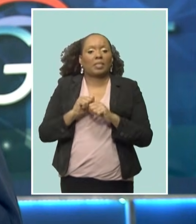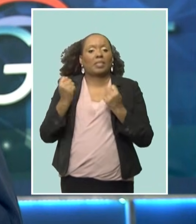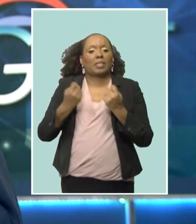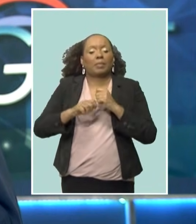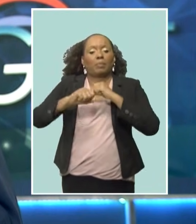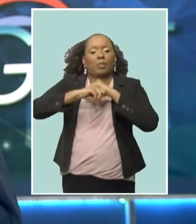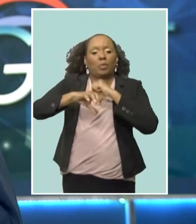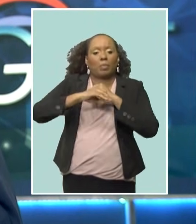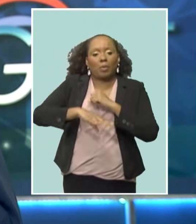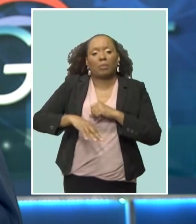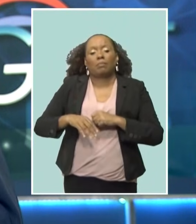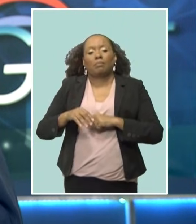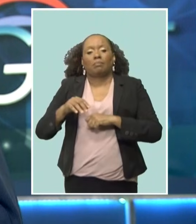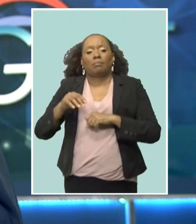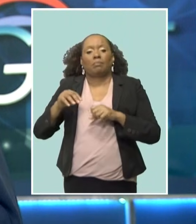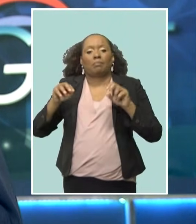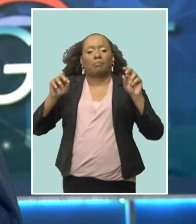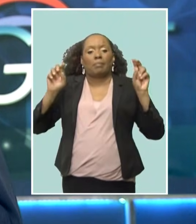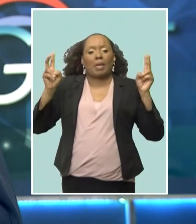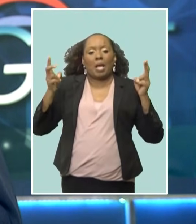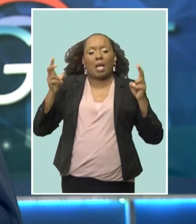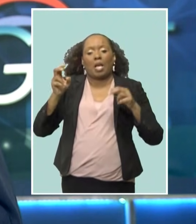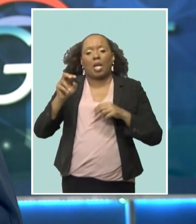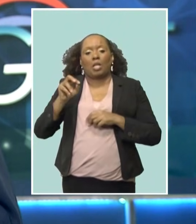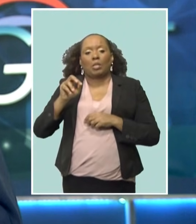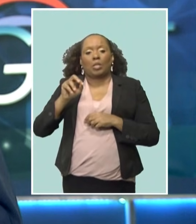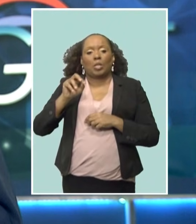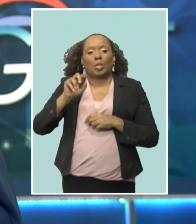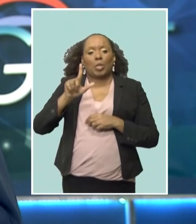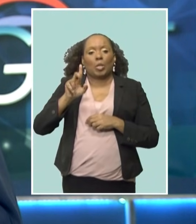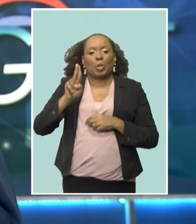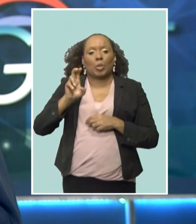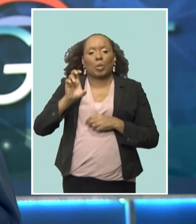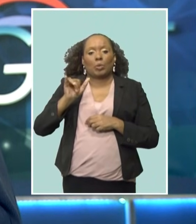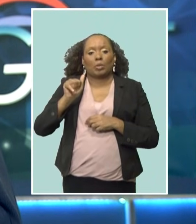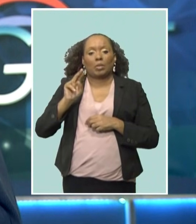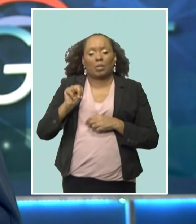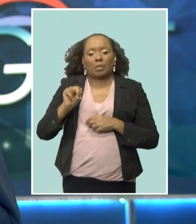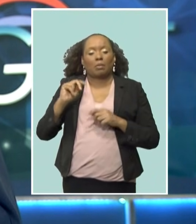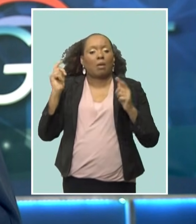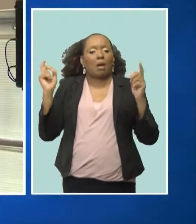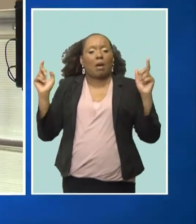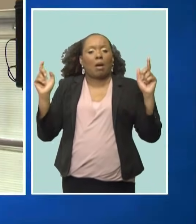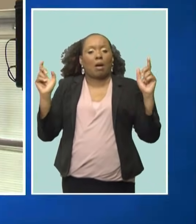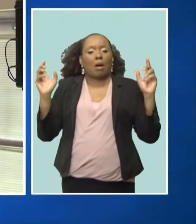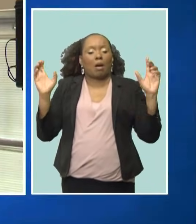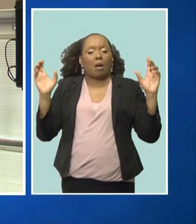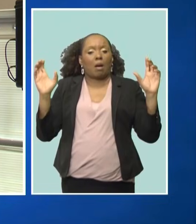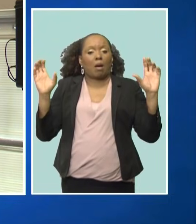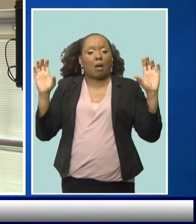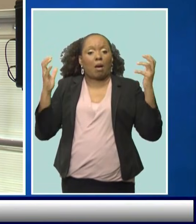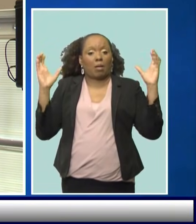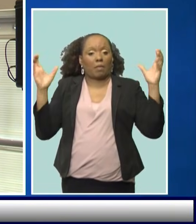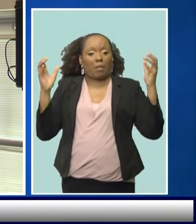promoting Lucian Carnival, which is scheduled for July 1st to 23rd. It's beyond just the performances, it's